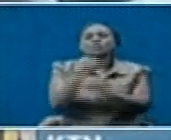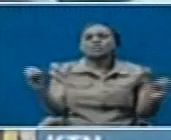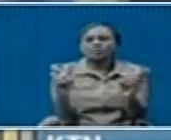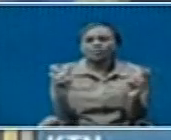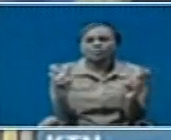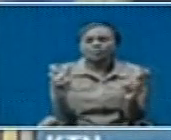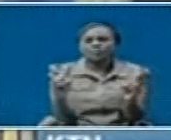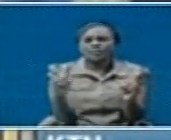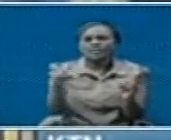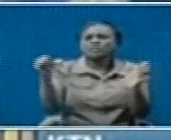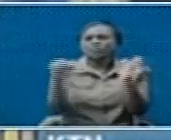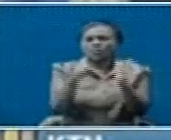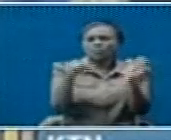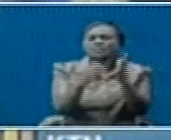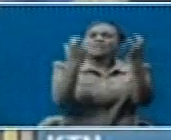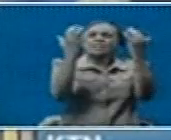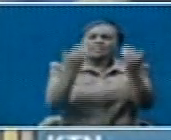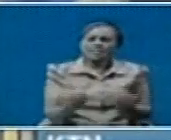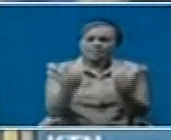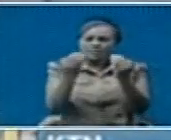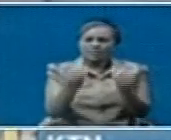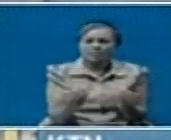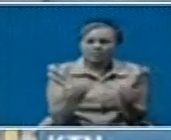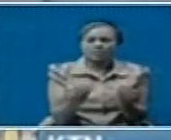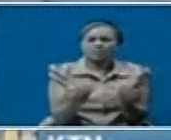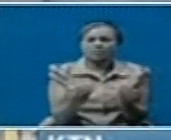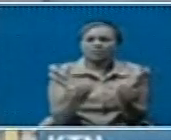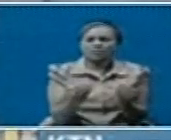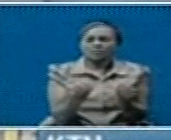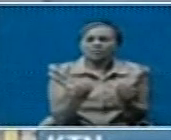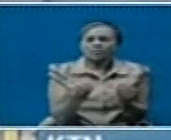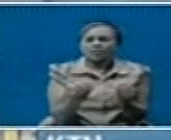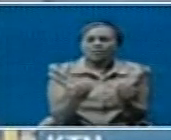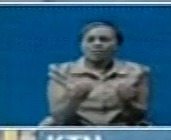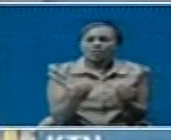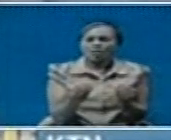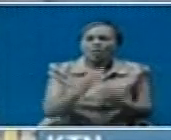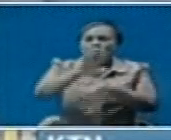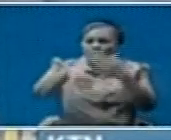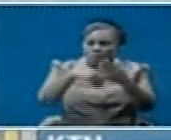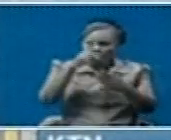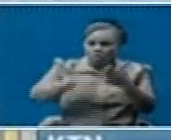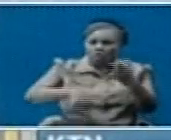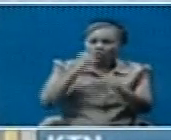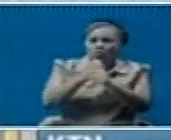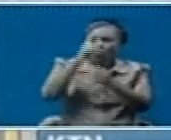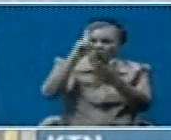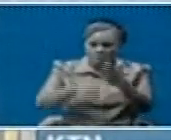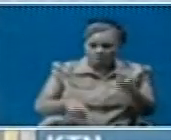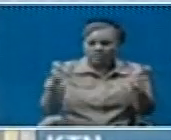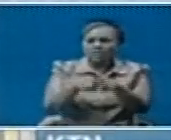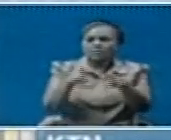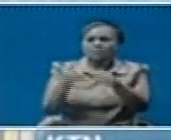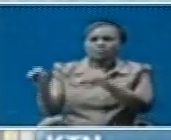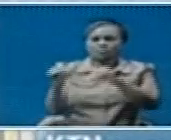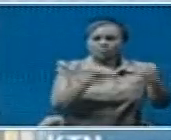not a systemic problem which requires, a policy intervention. All what needs to be done has been done in terms of